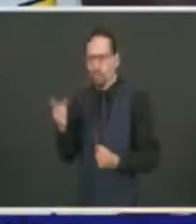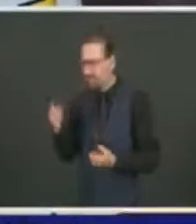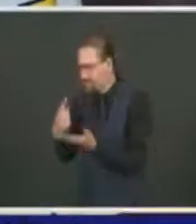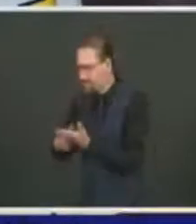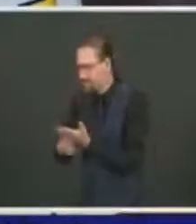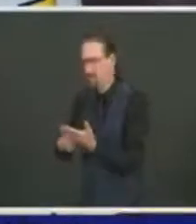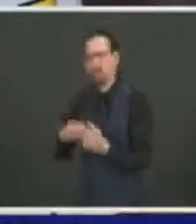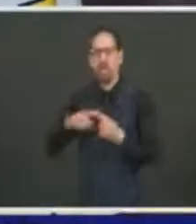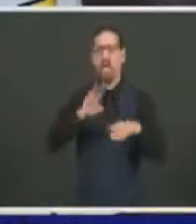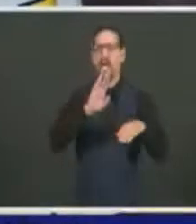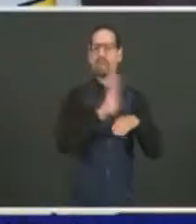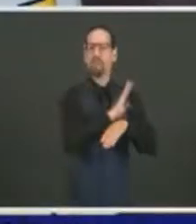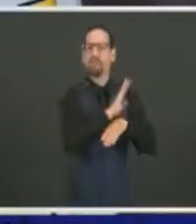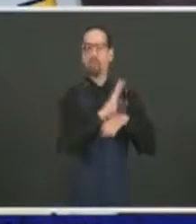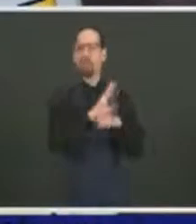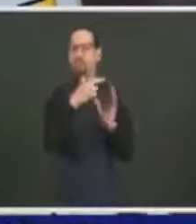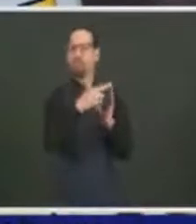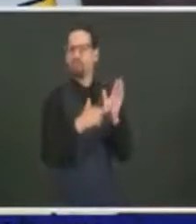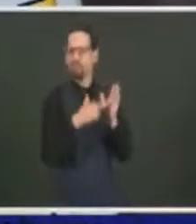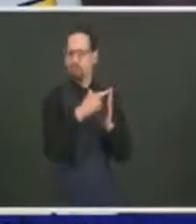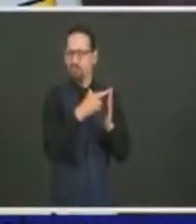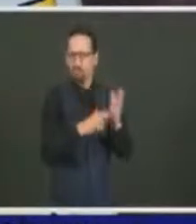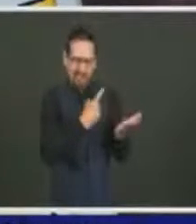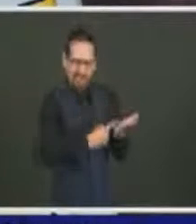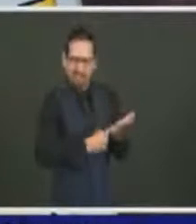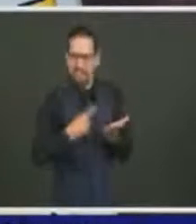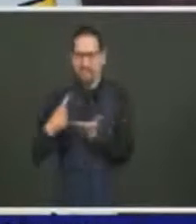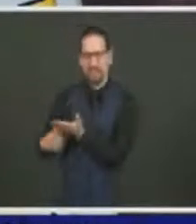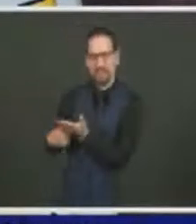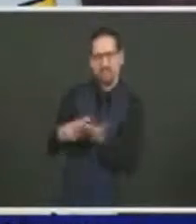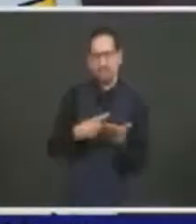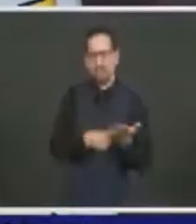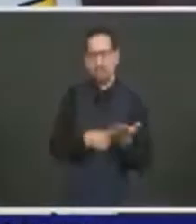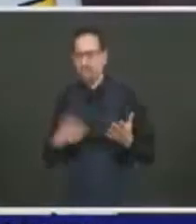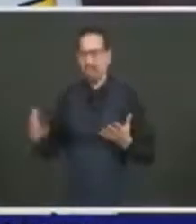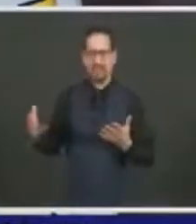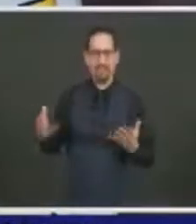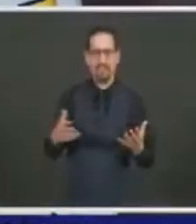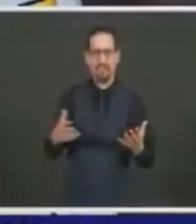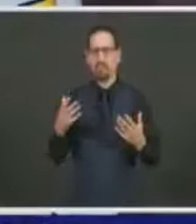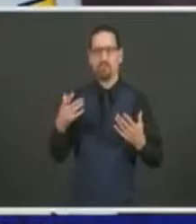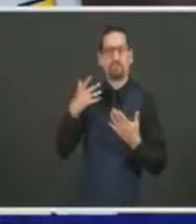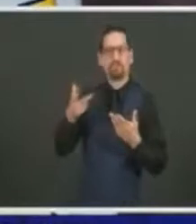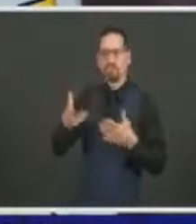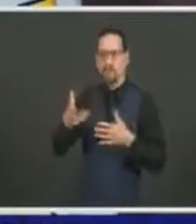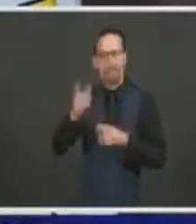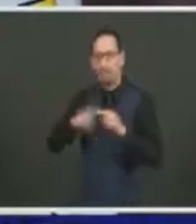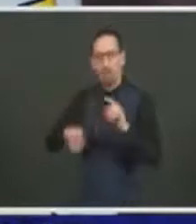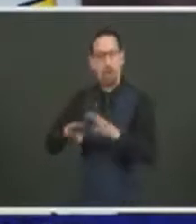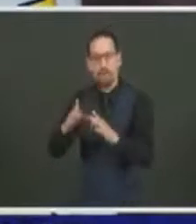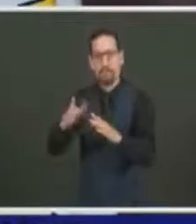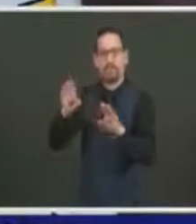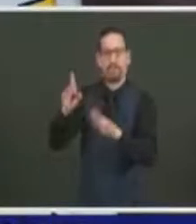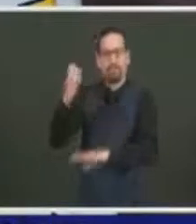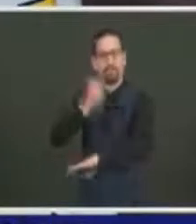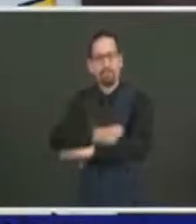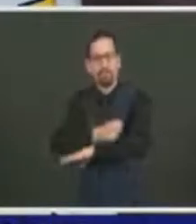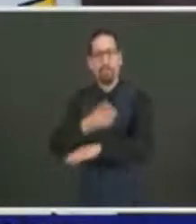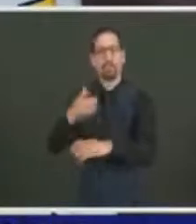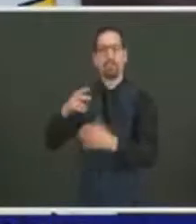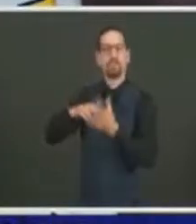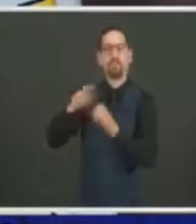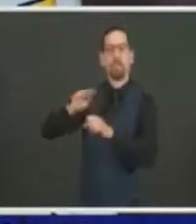if they can't do more business in the next month or so, aren't going to survive. On the other hand, we have a virus which is surging in many